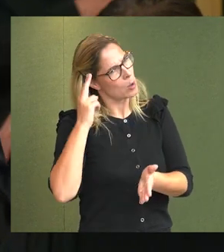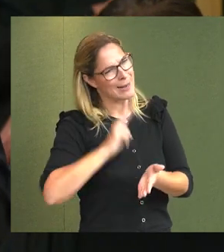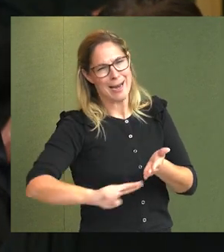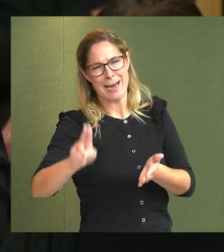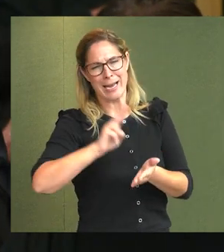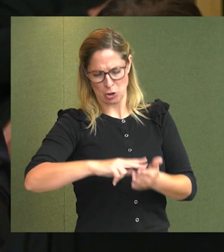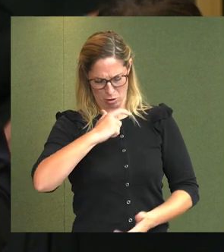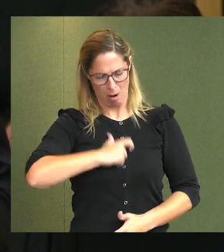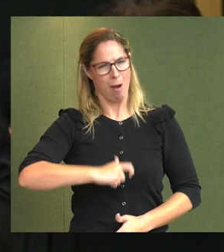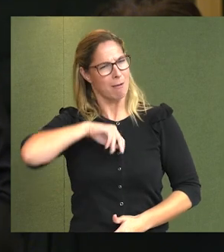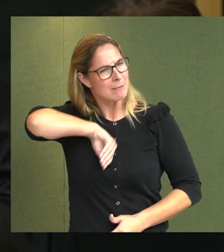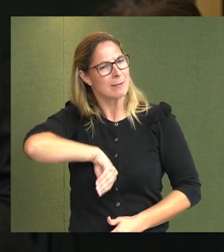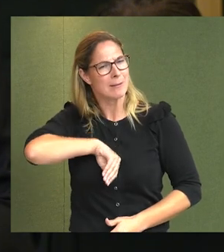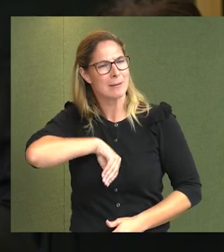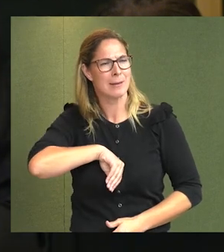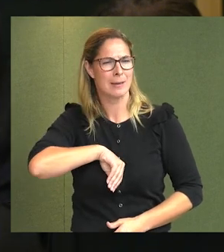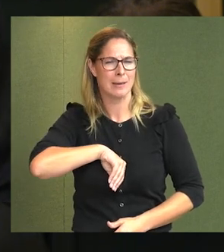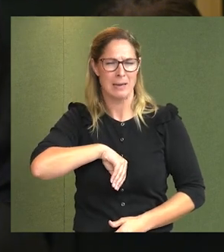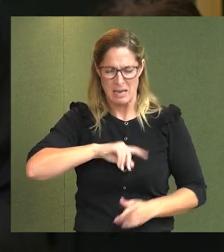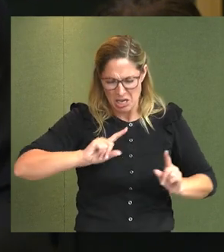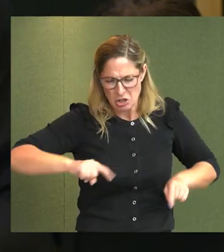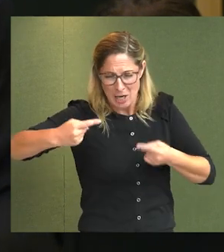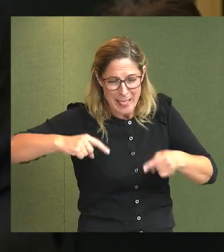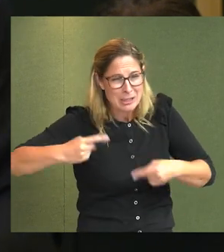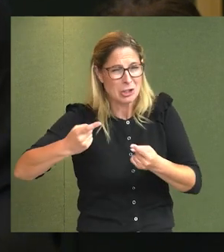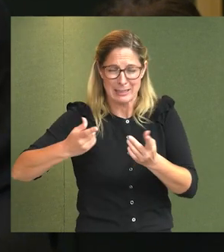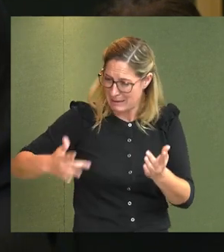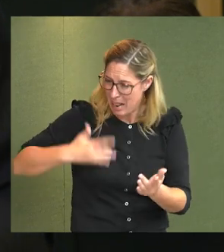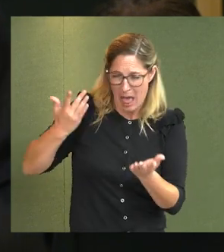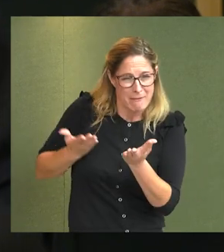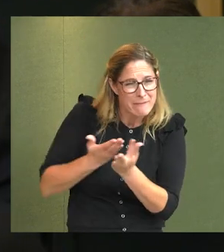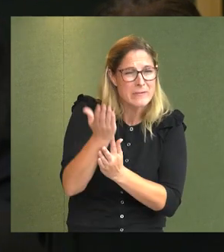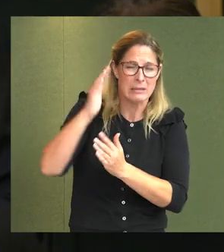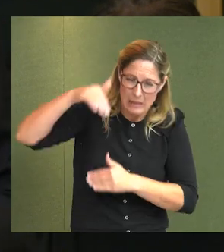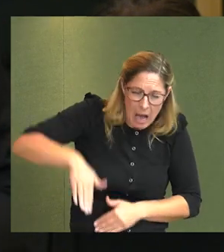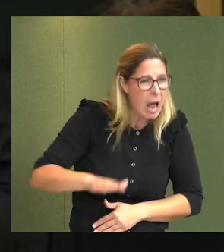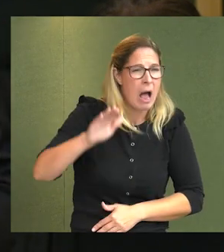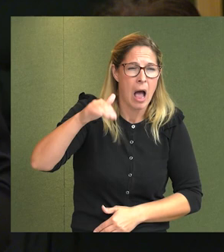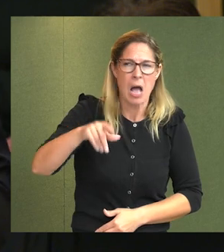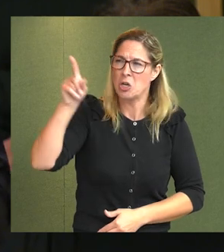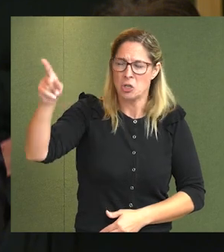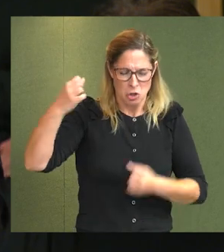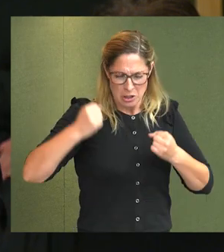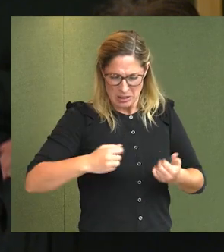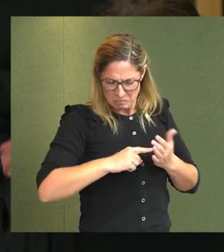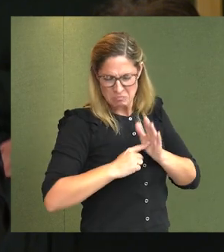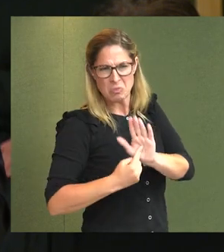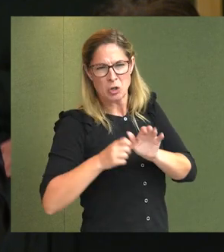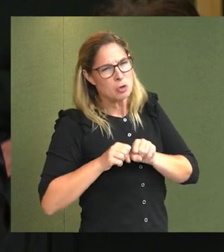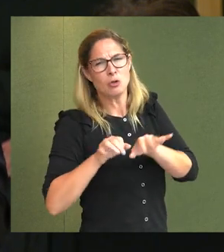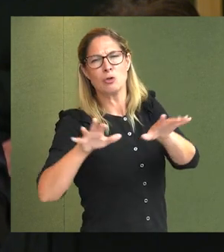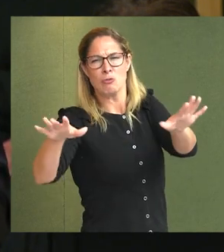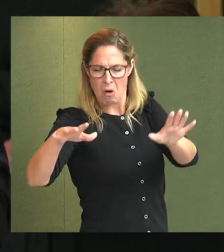see, not during one or two trying periods, but over a glorious reign spanning 70